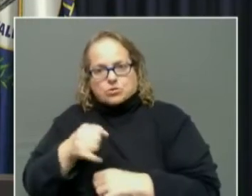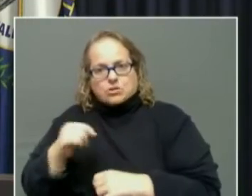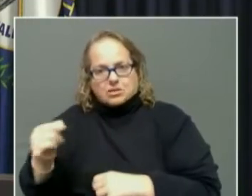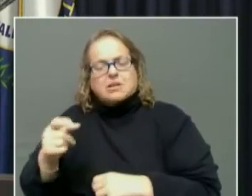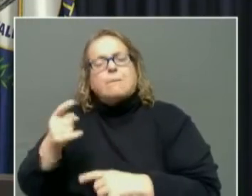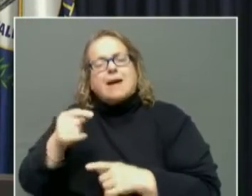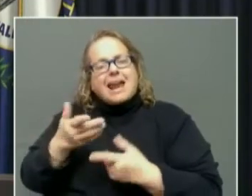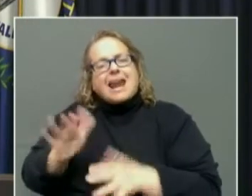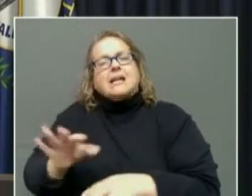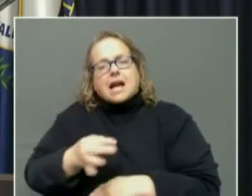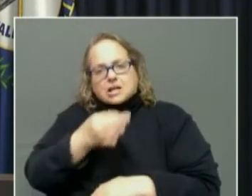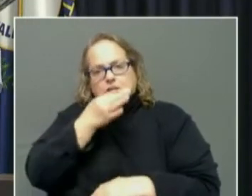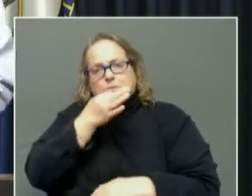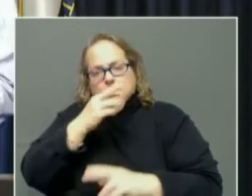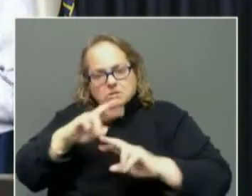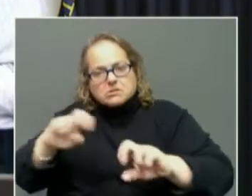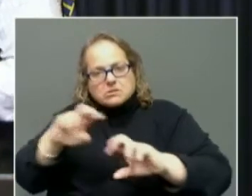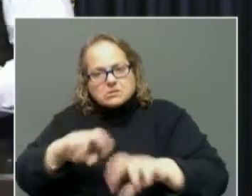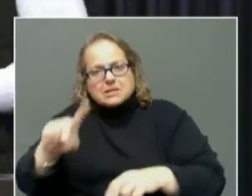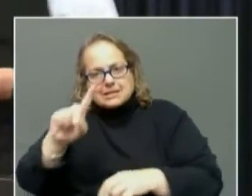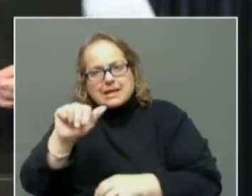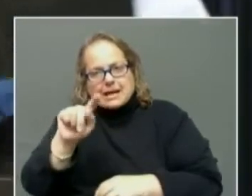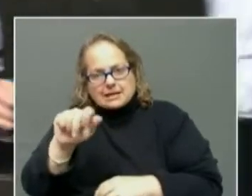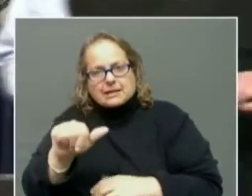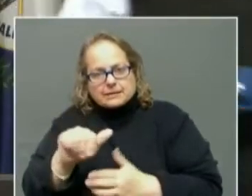of advise us more in the day or two ahead.